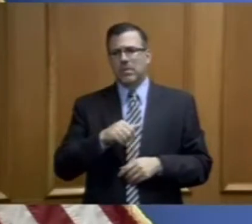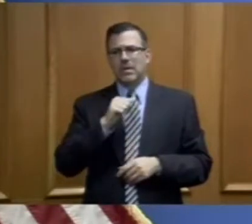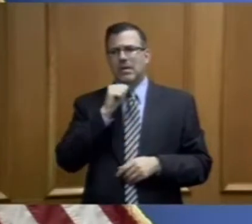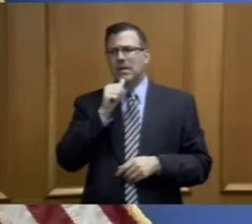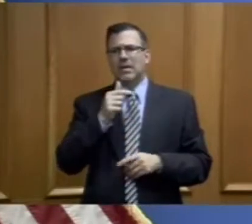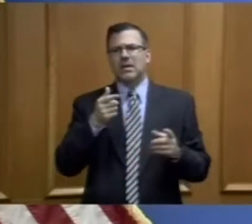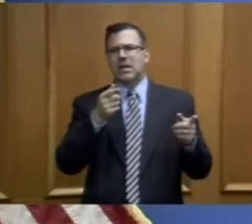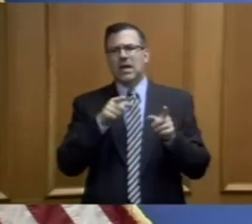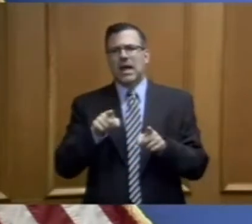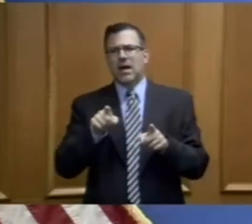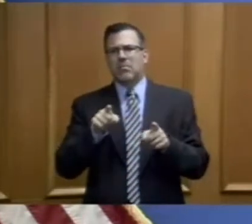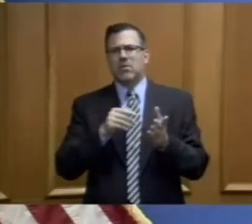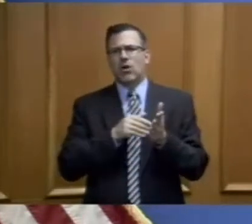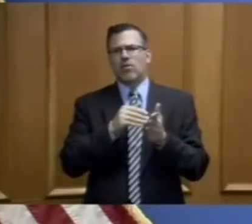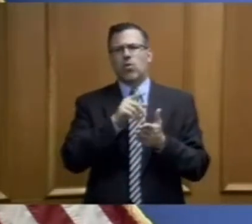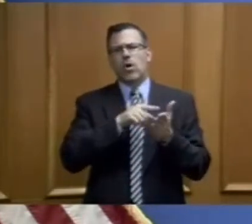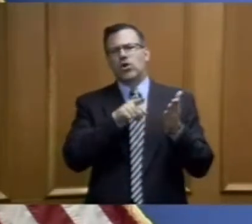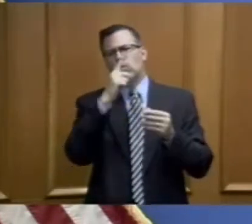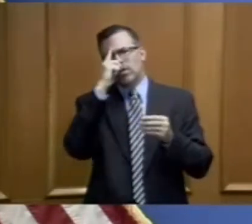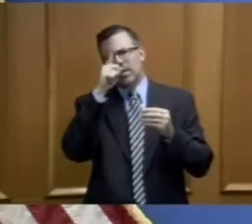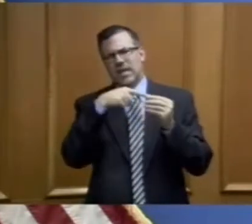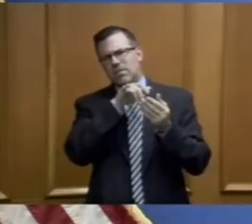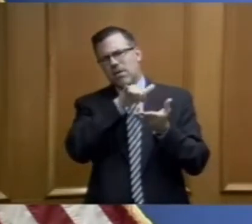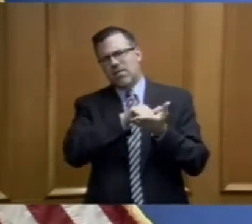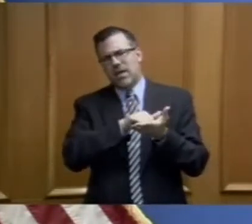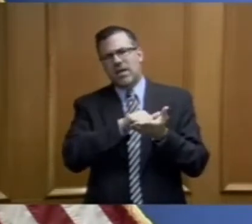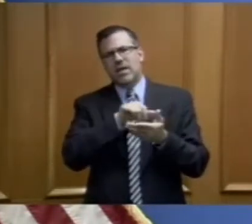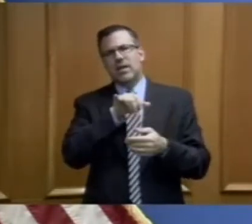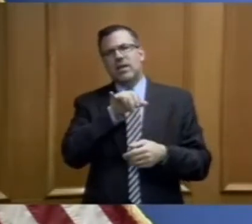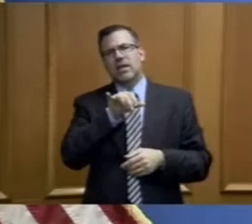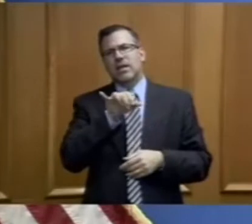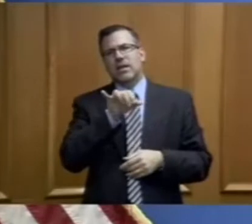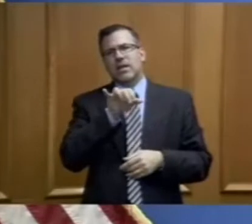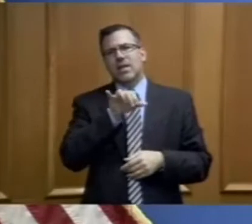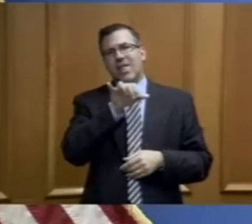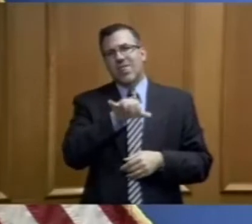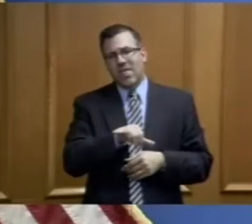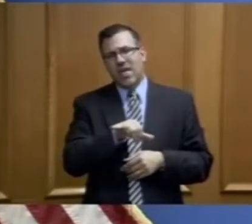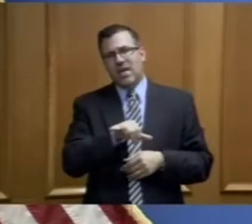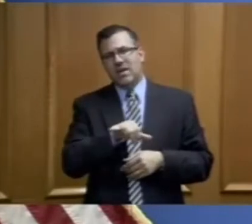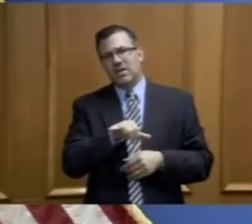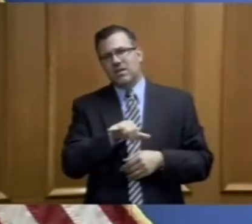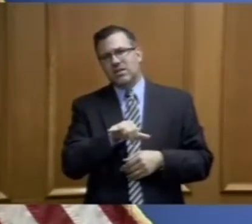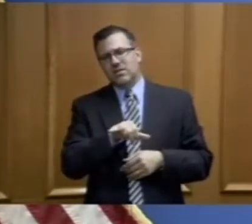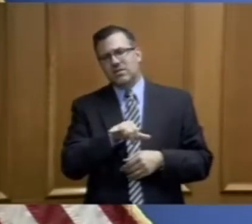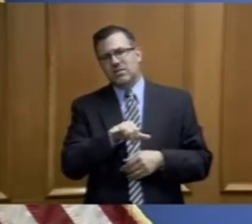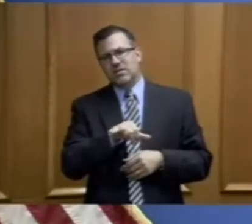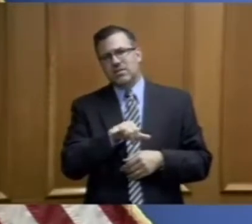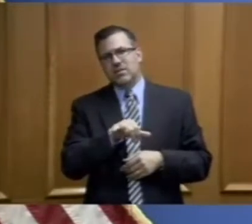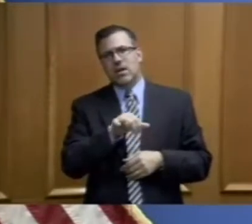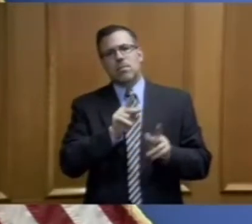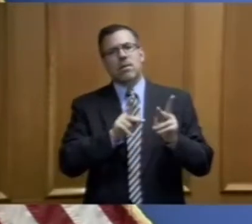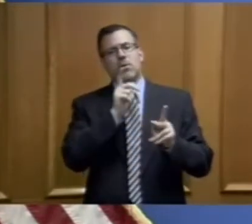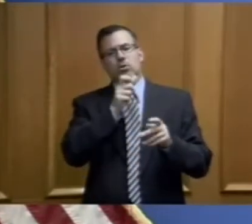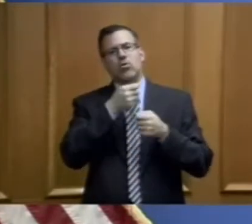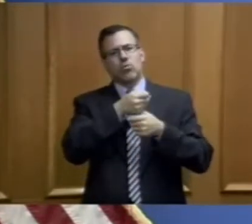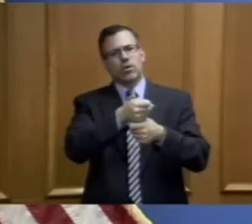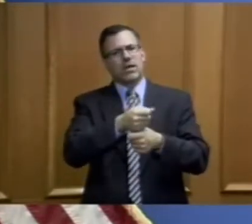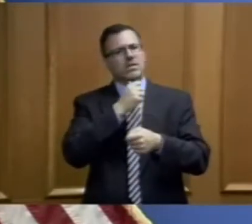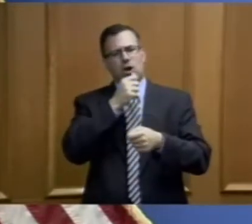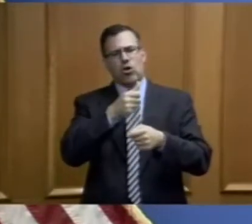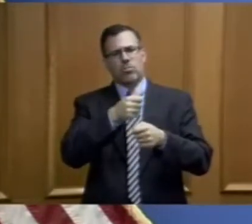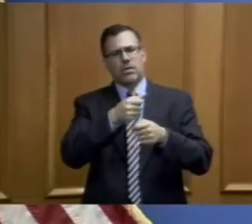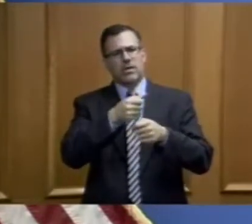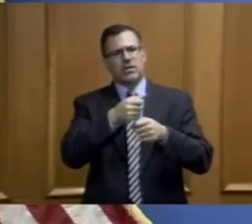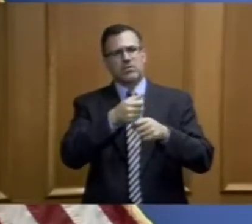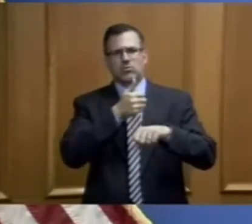always deadly? What do you think about that? And do you think it's an injustice that those officers aren't being charged? Well, I think that